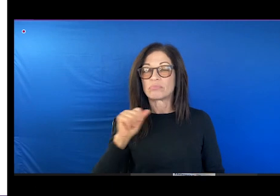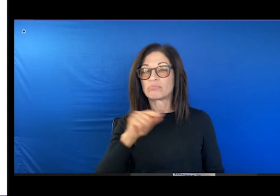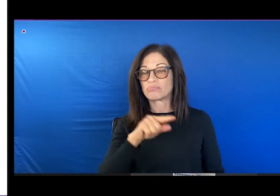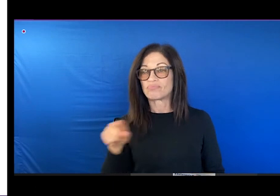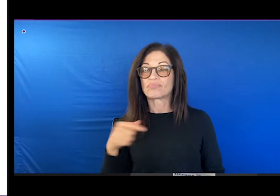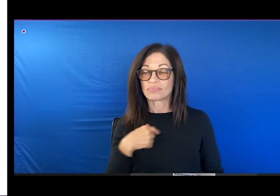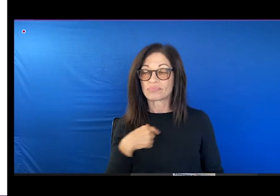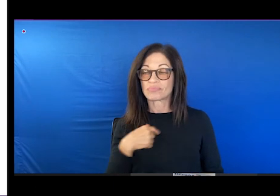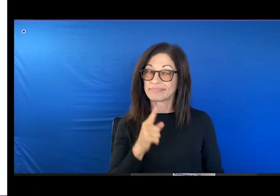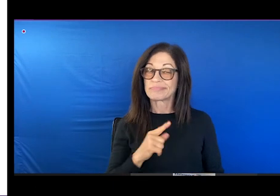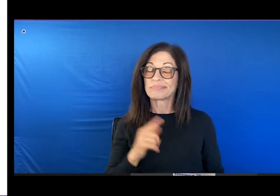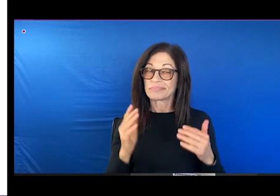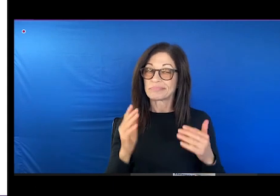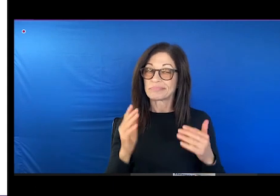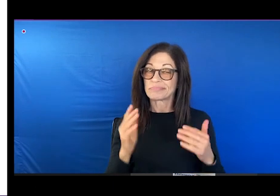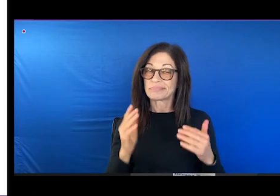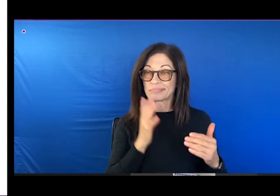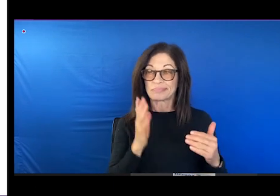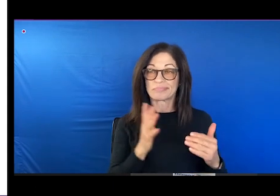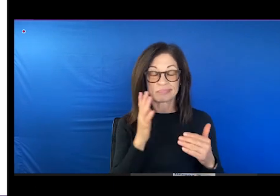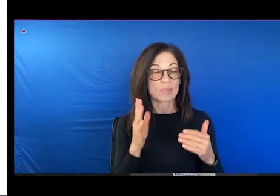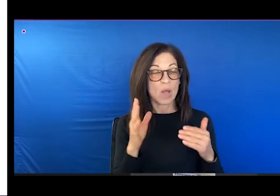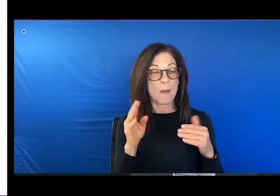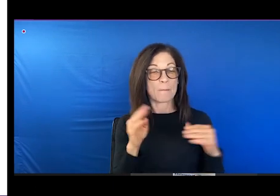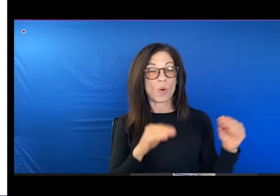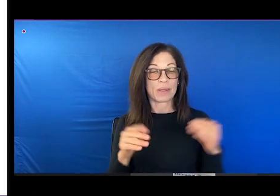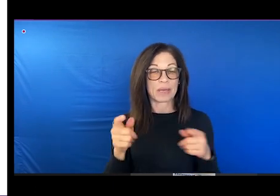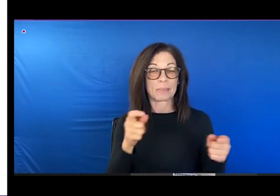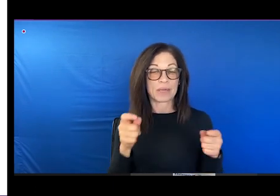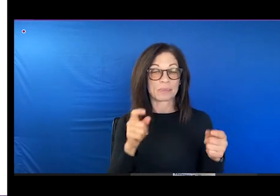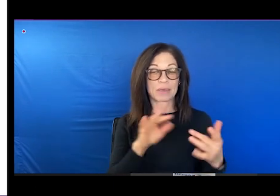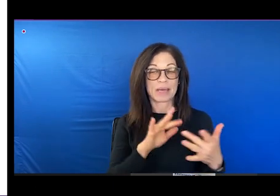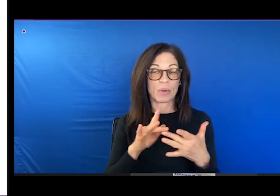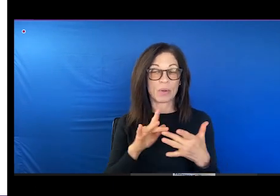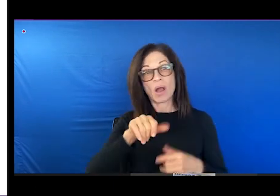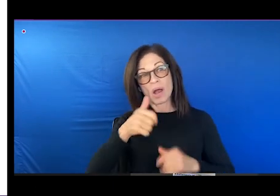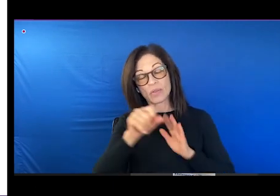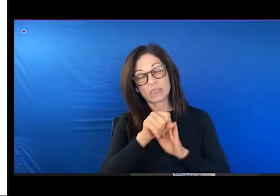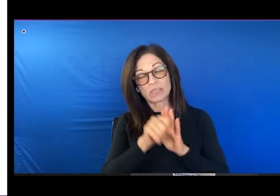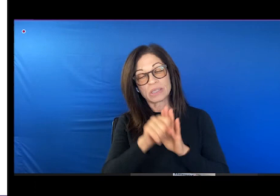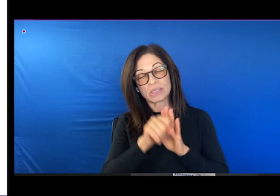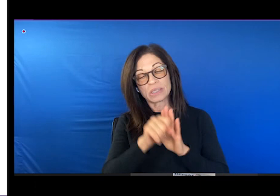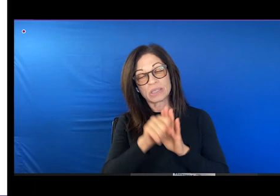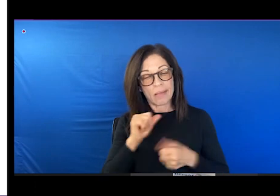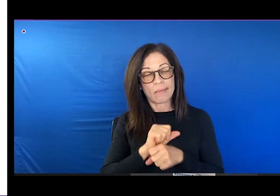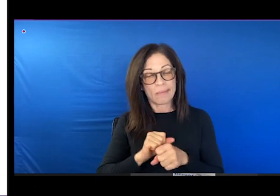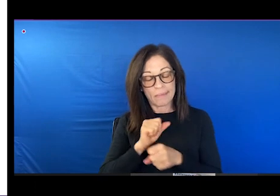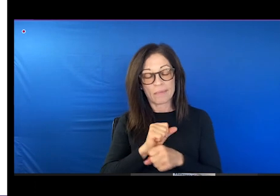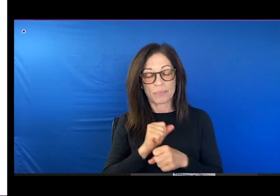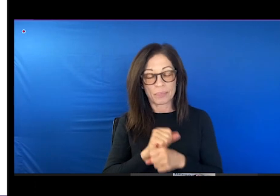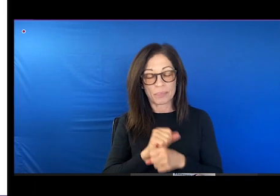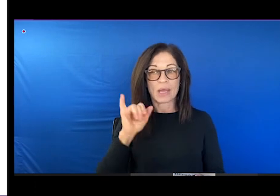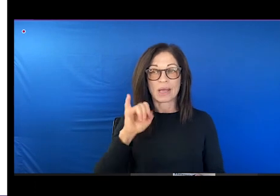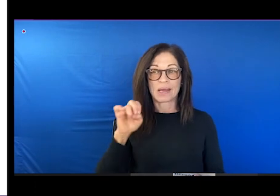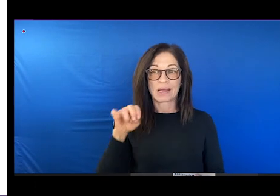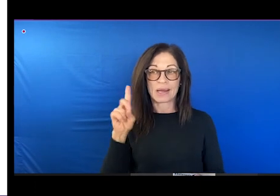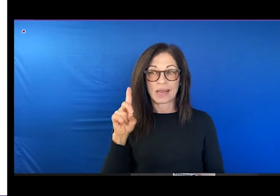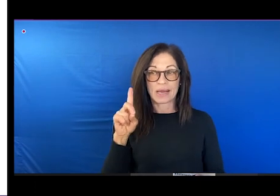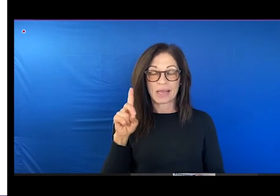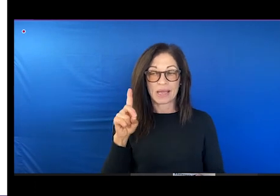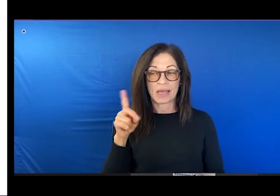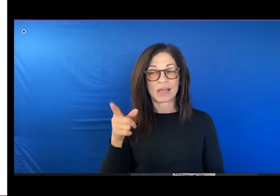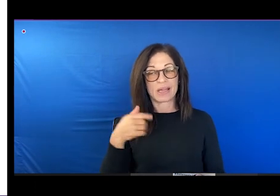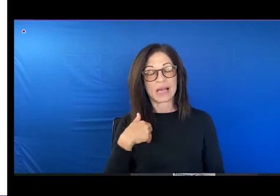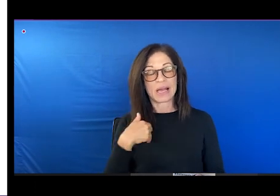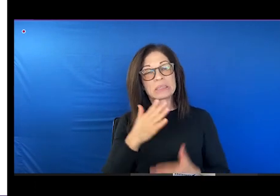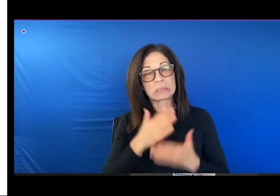Wisconsin, Virginia have pretty sophisticated mobility management networks. Other states are still evolving. Indiana